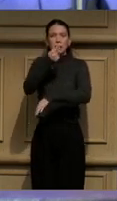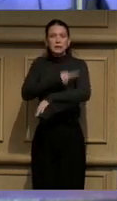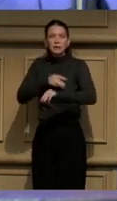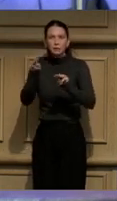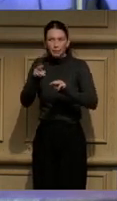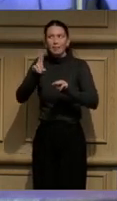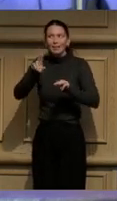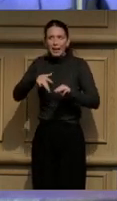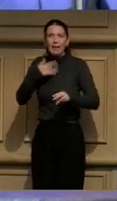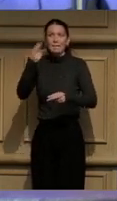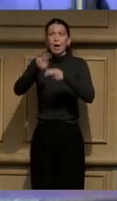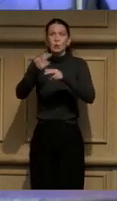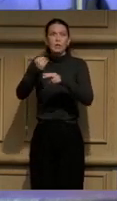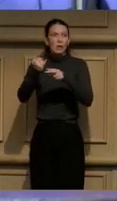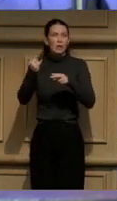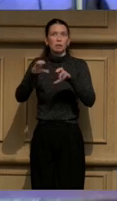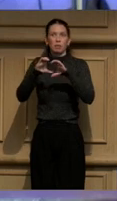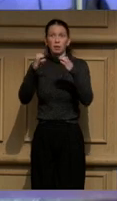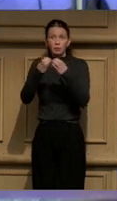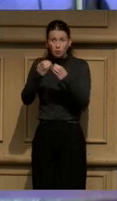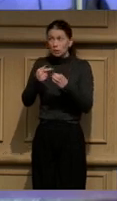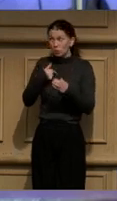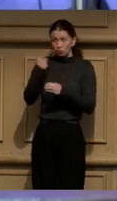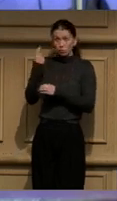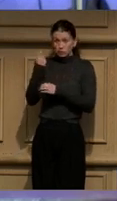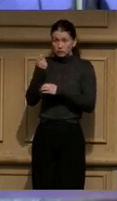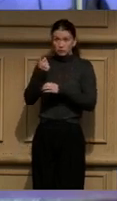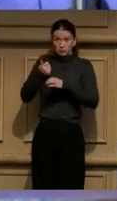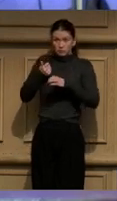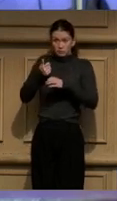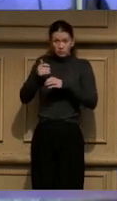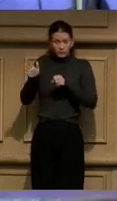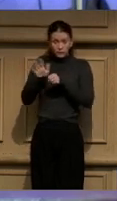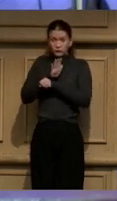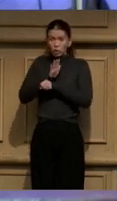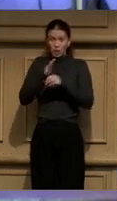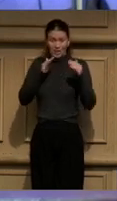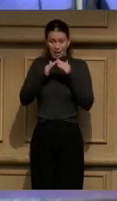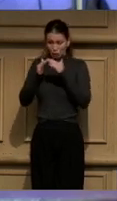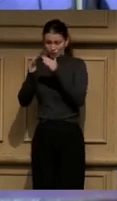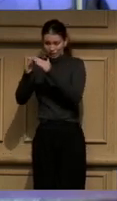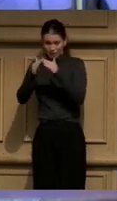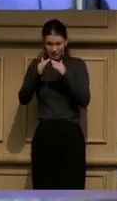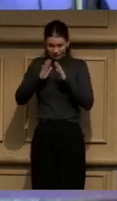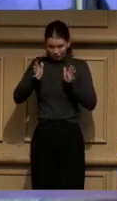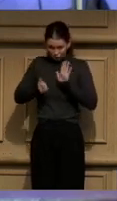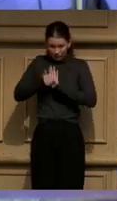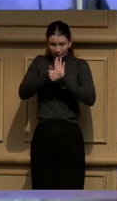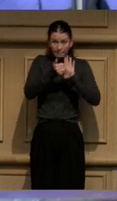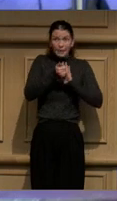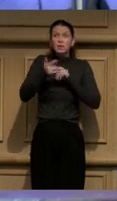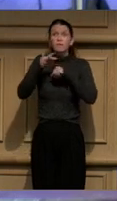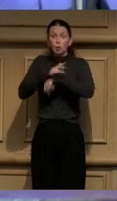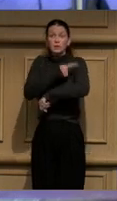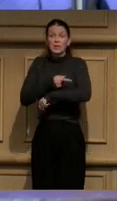housing project was built in collaboration with local community members and members of the Camp Hill community. Mm-hmm. And that was born through an